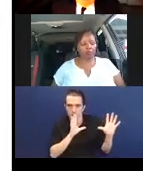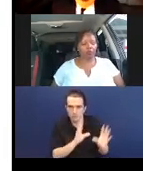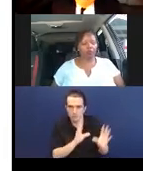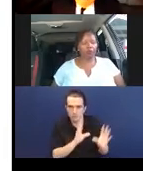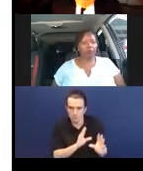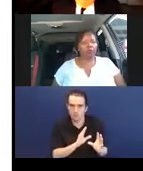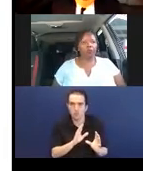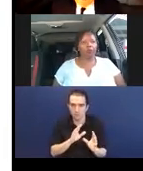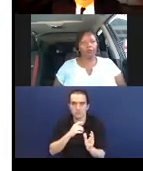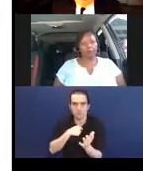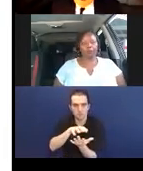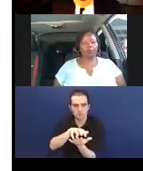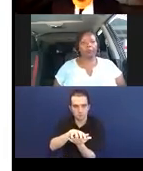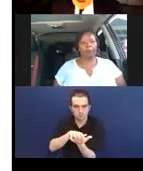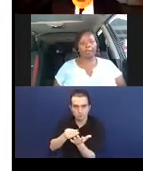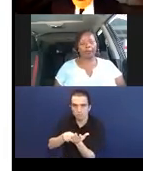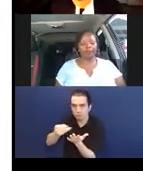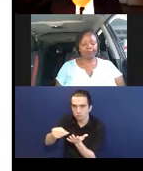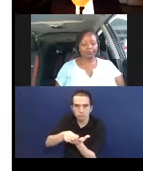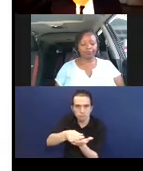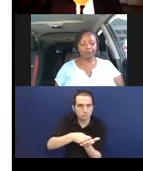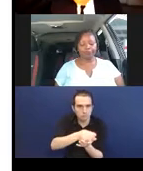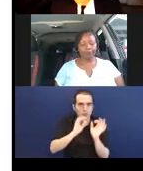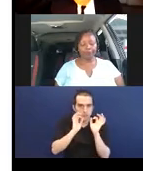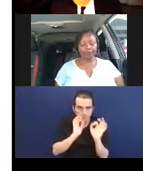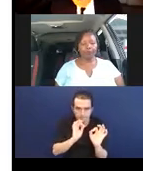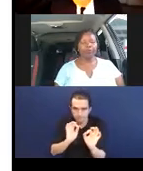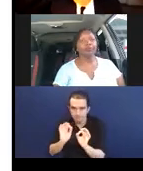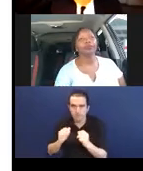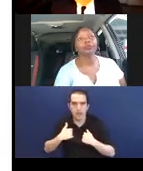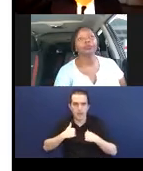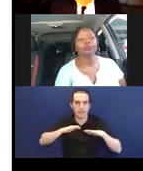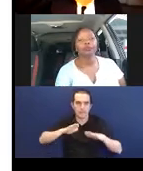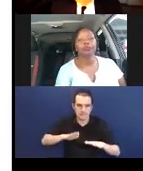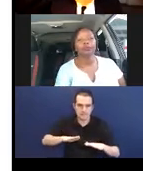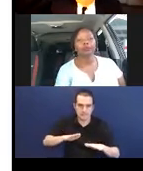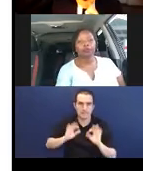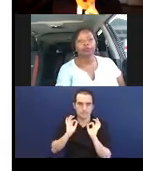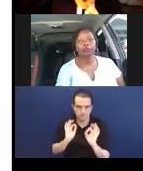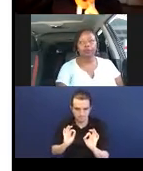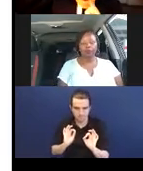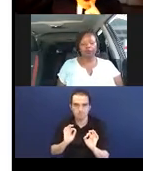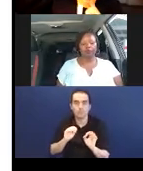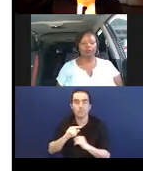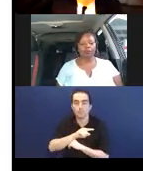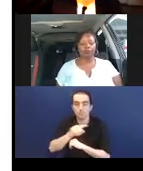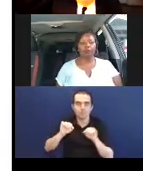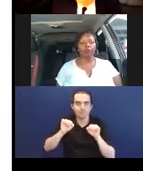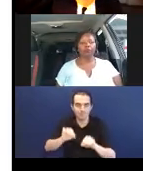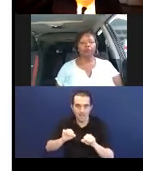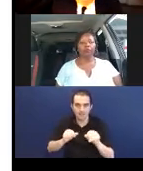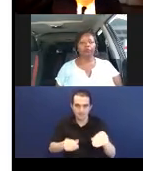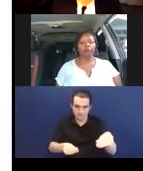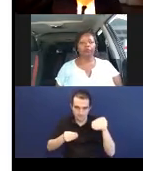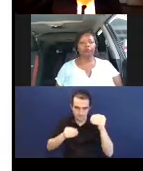which you'll get from the text of it. And they'll be using a script to say more. So we hope that will